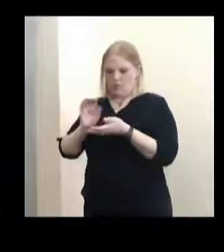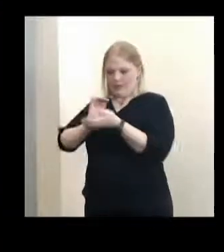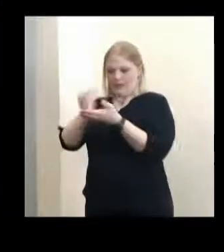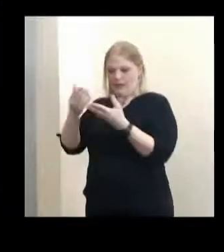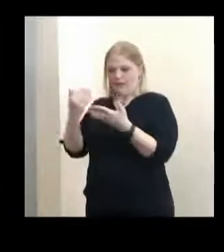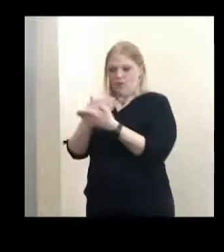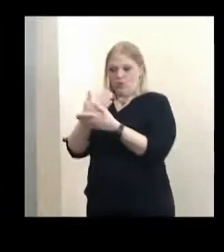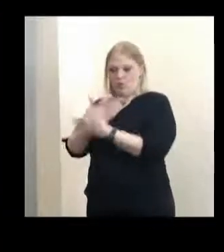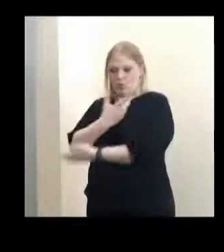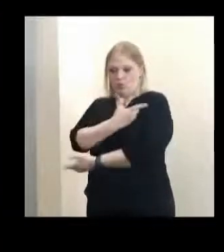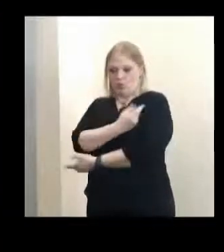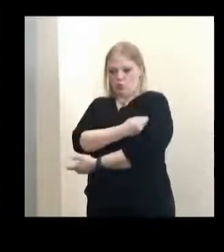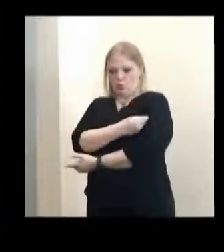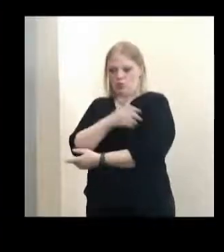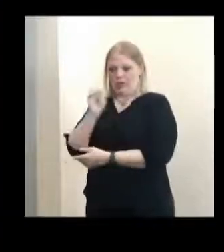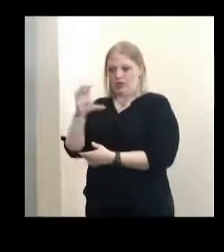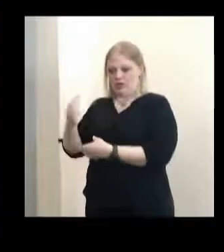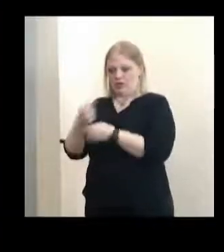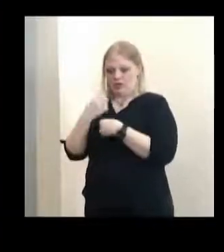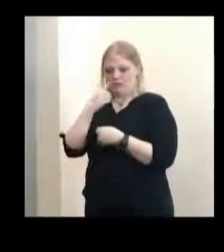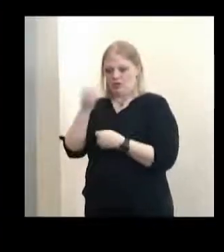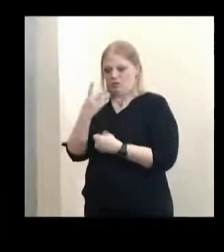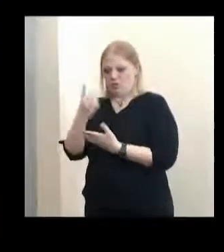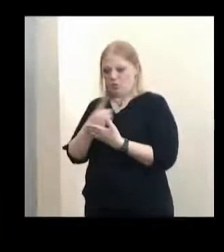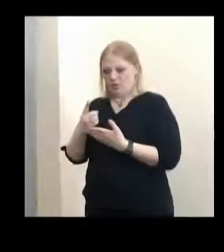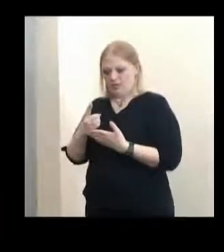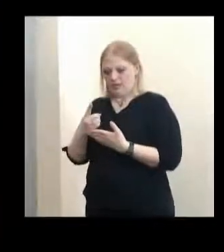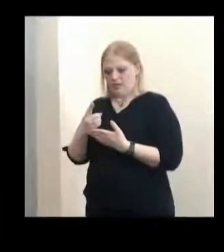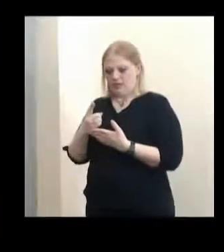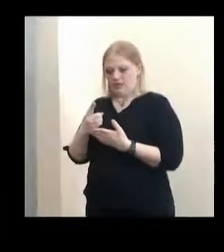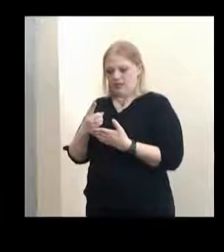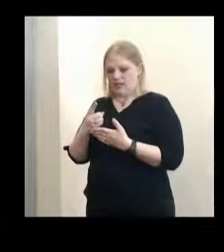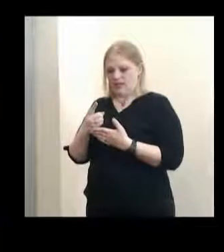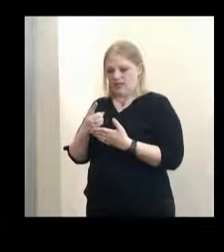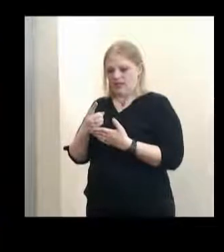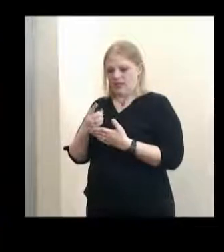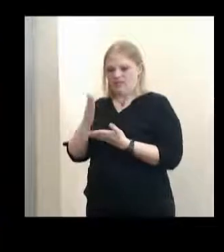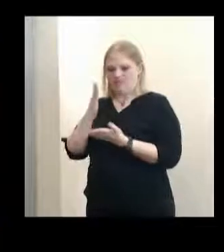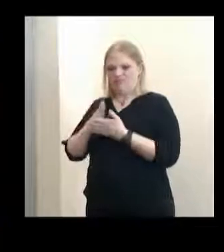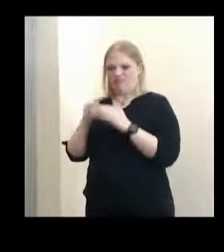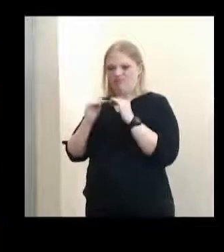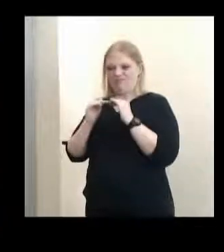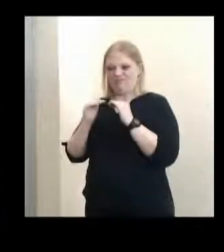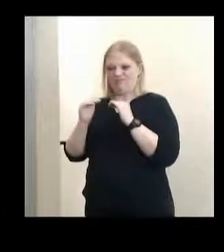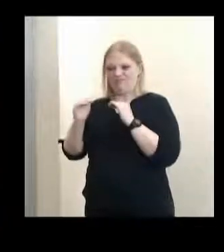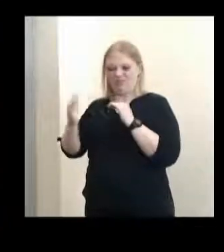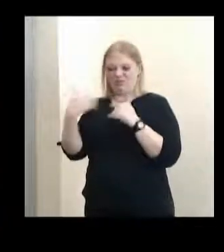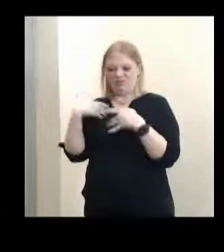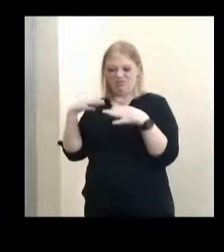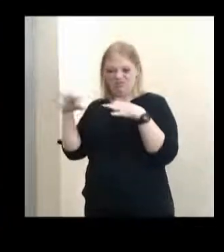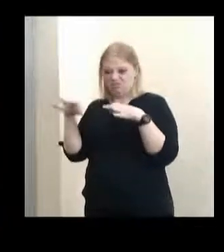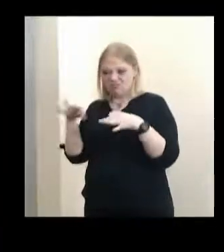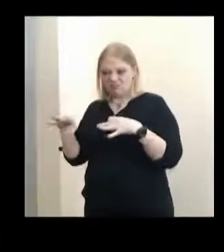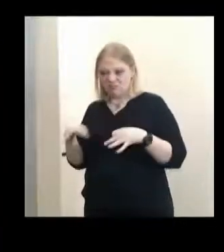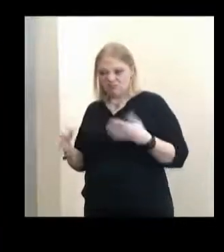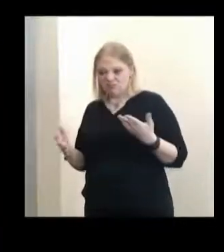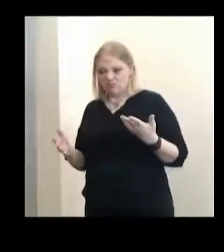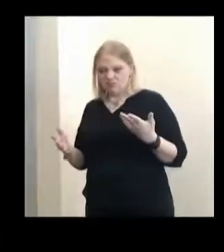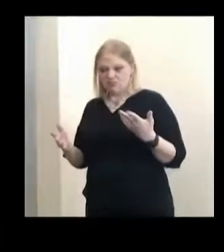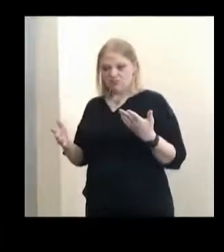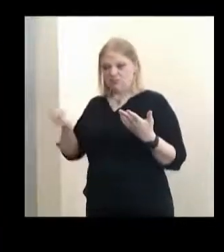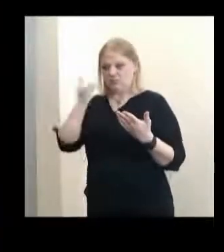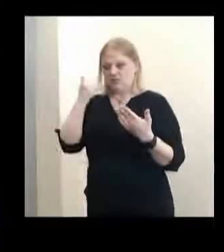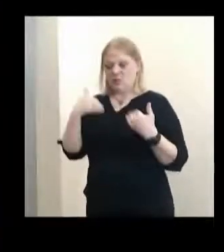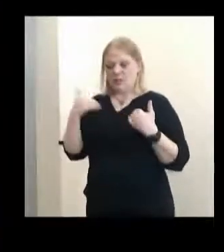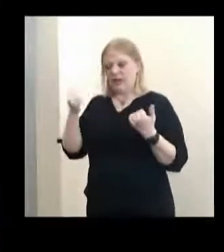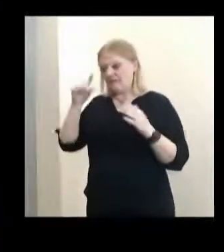for the last couple of weeks seems to have stagnated, and I'm just wondering if you've got an explanation for this, if you have any